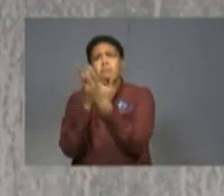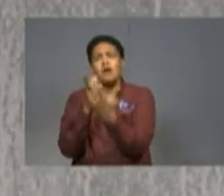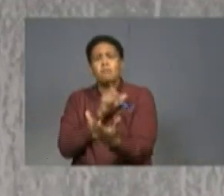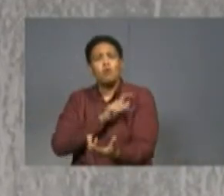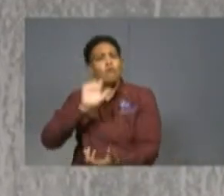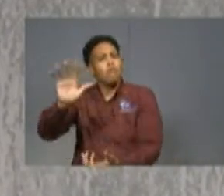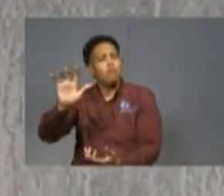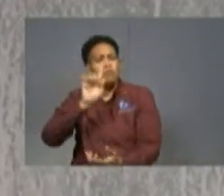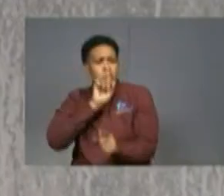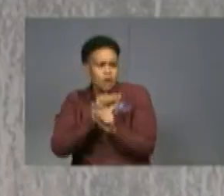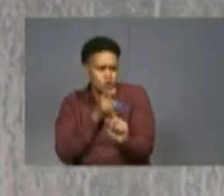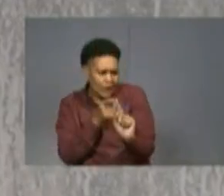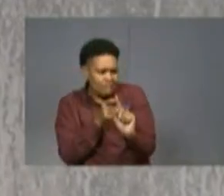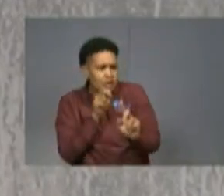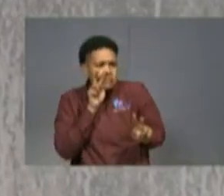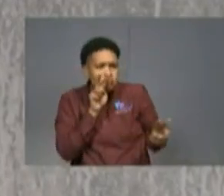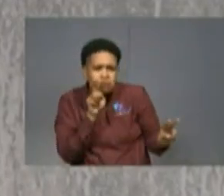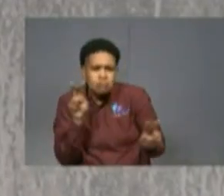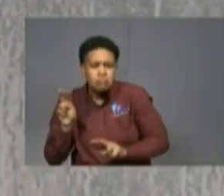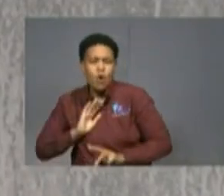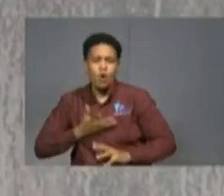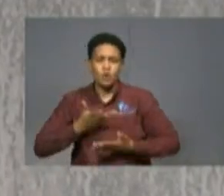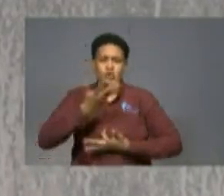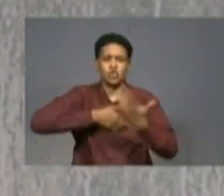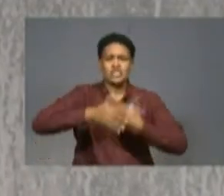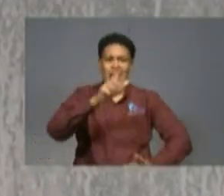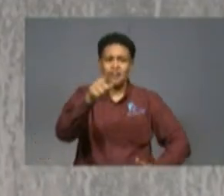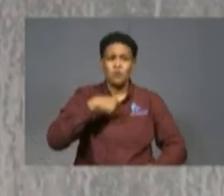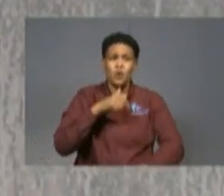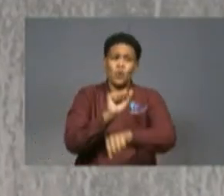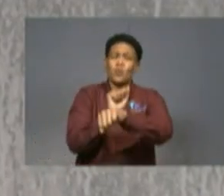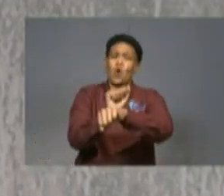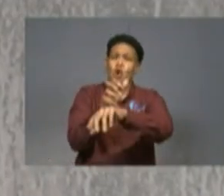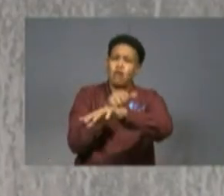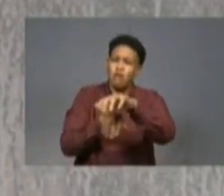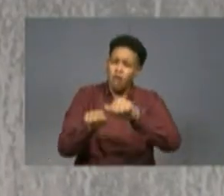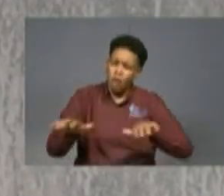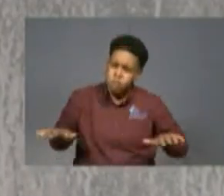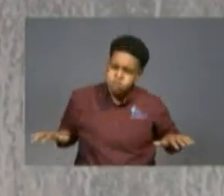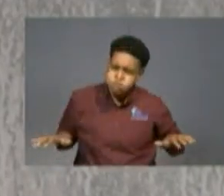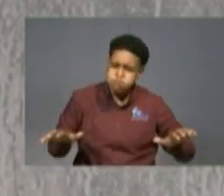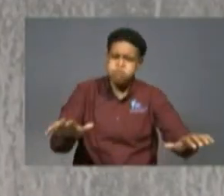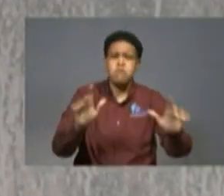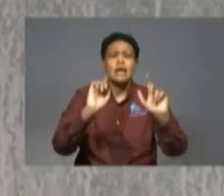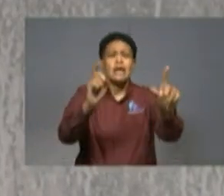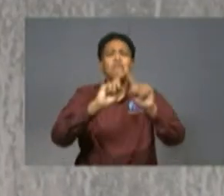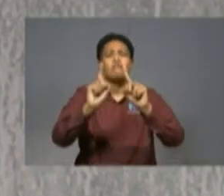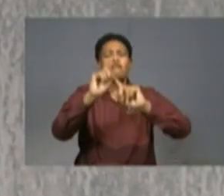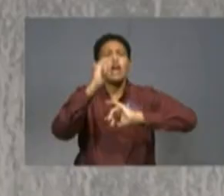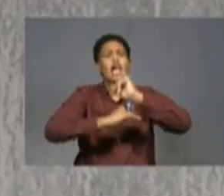they can effectively police our societies. We've been working hard to create the institutions that will